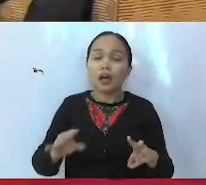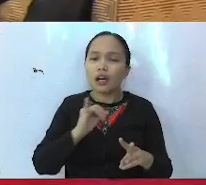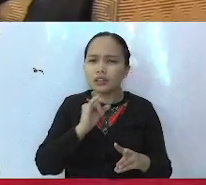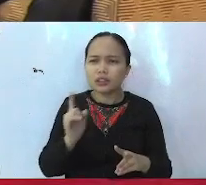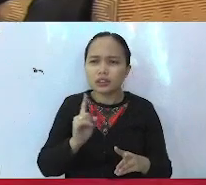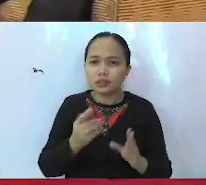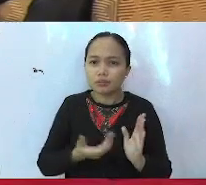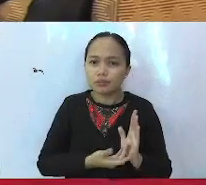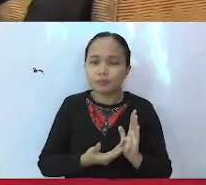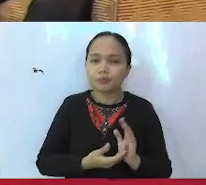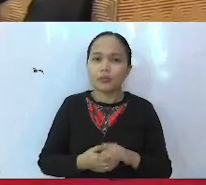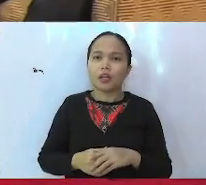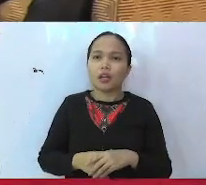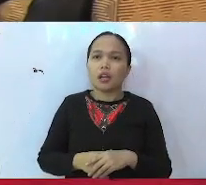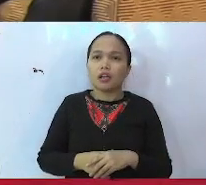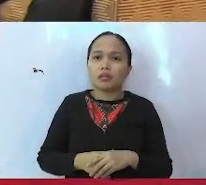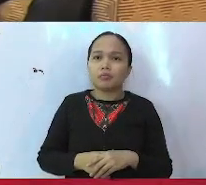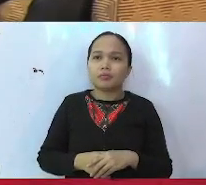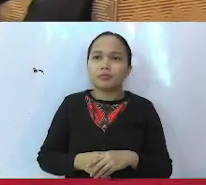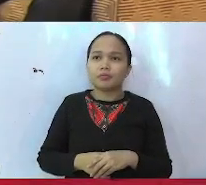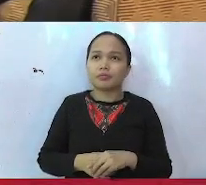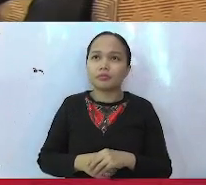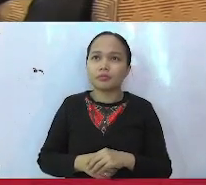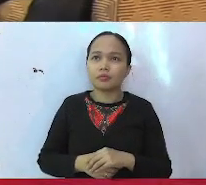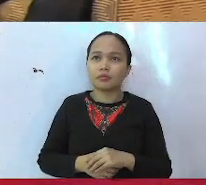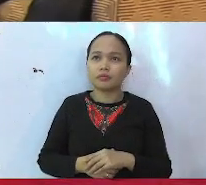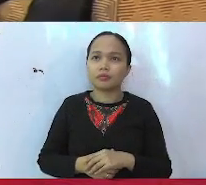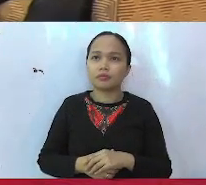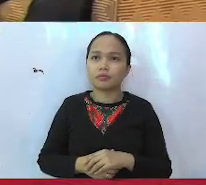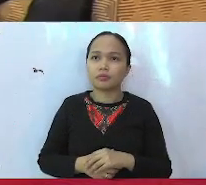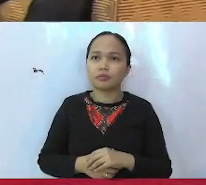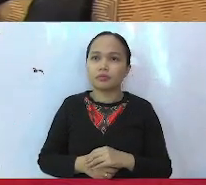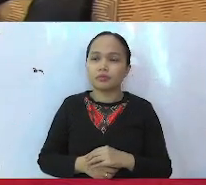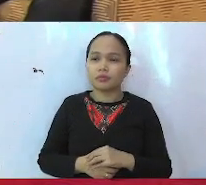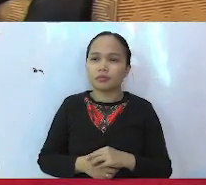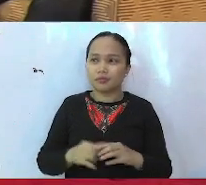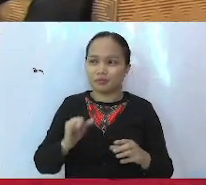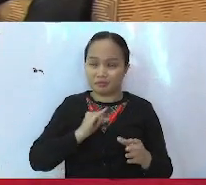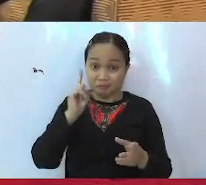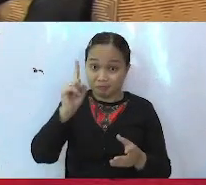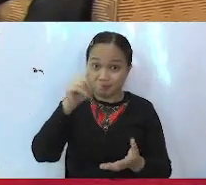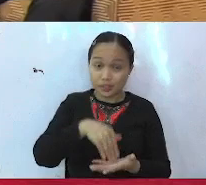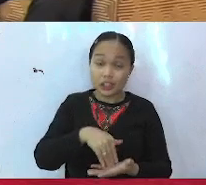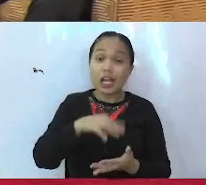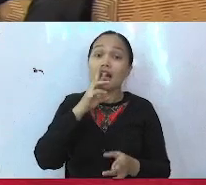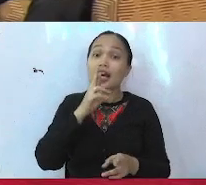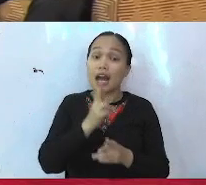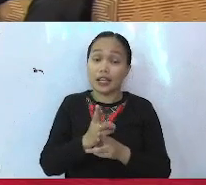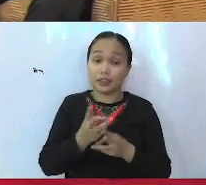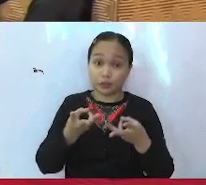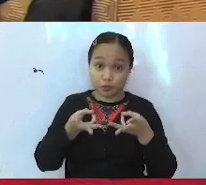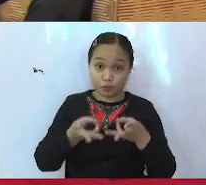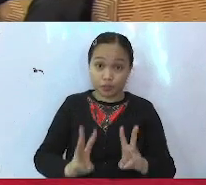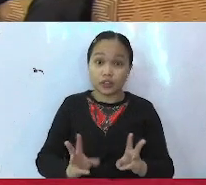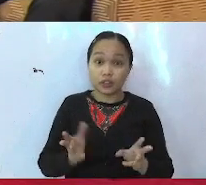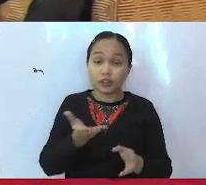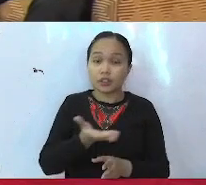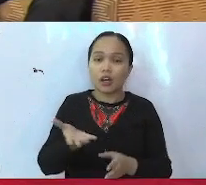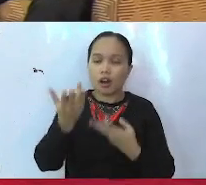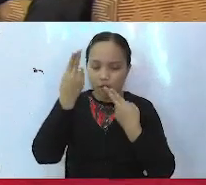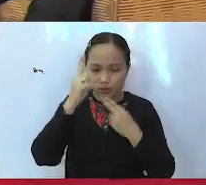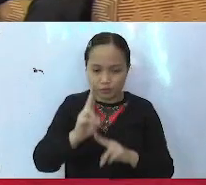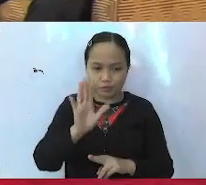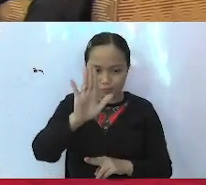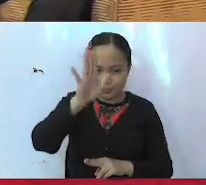The right track is, like I said, I'm going to sound like a broken record tonight, okay? The right track is this. Listen, honor thy father and thy